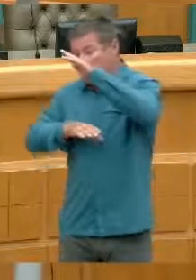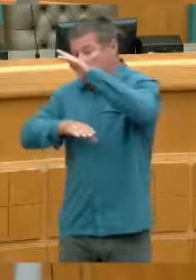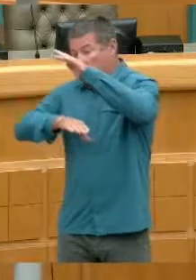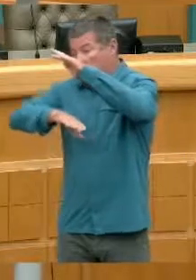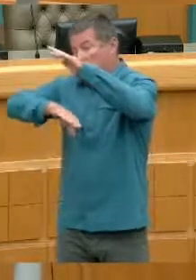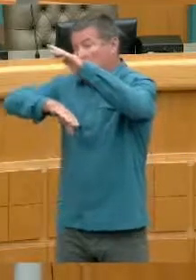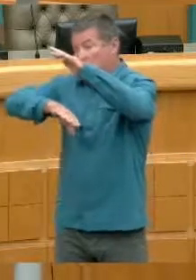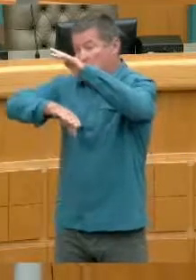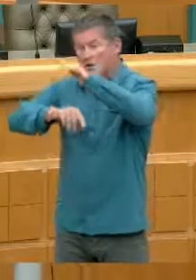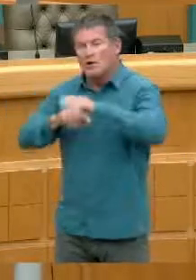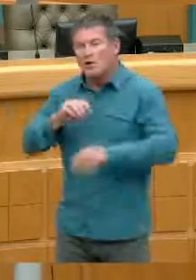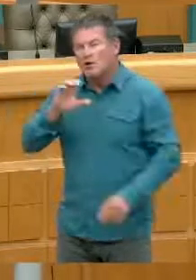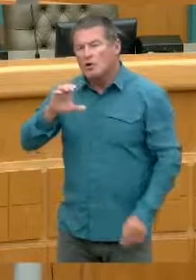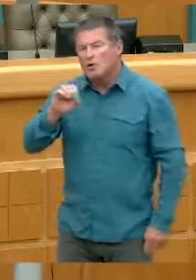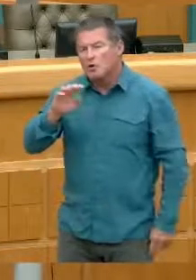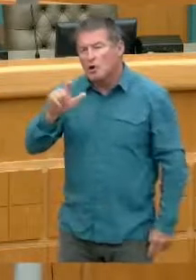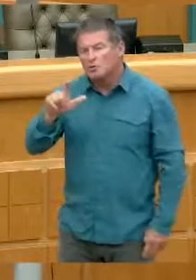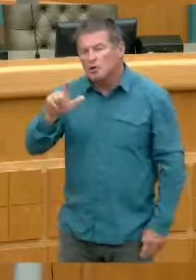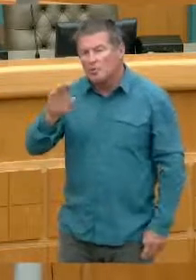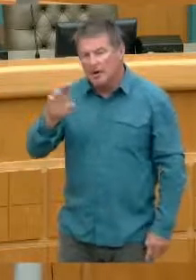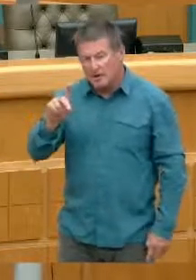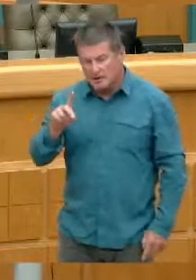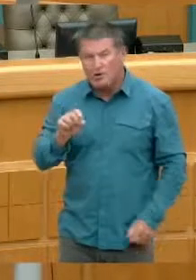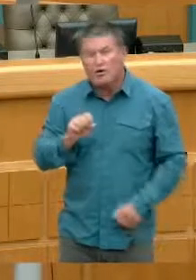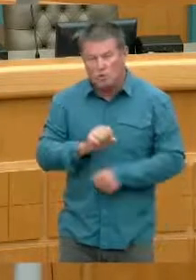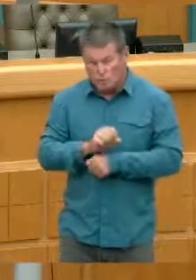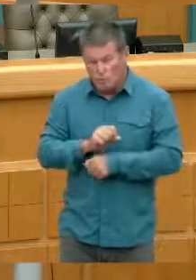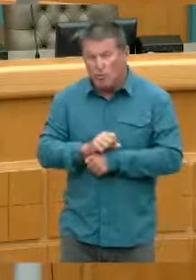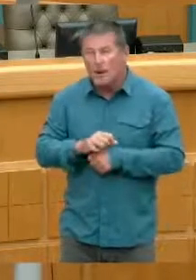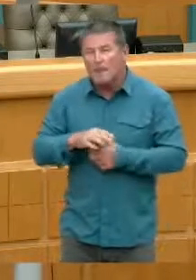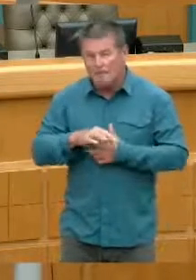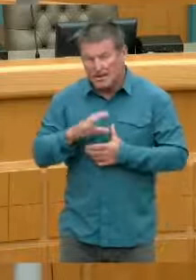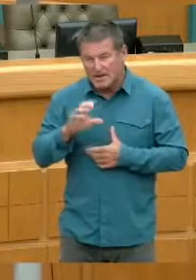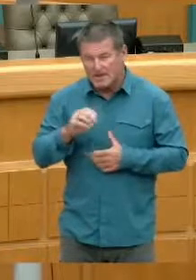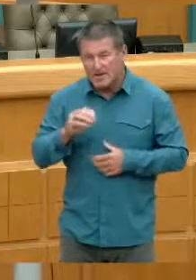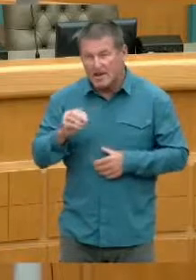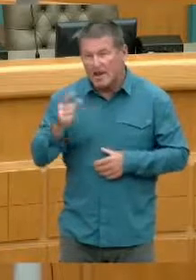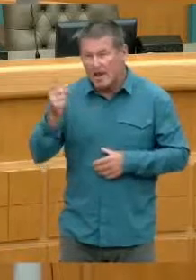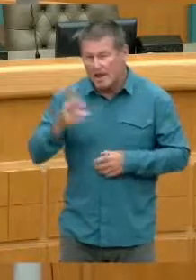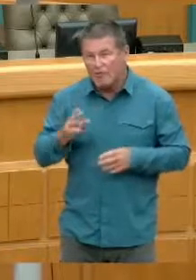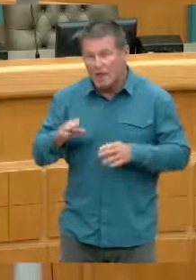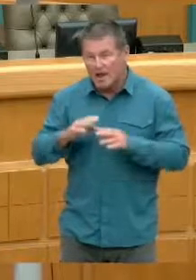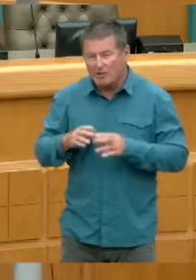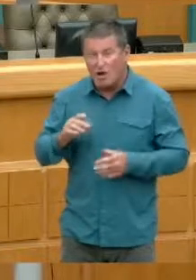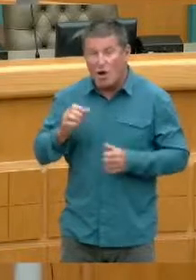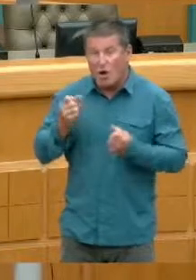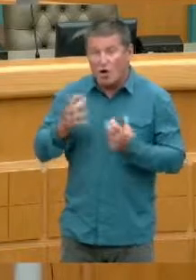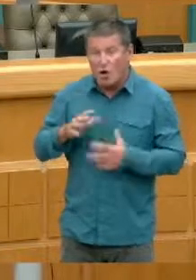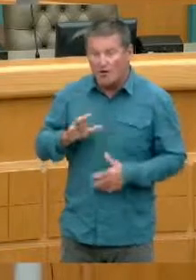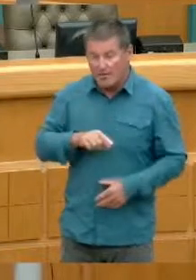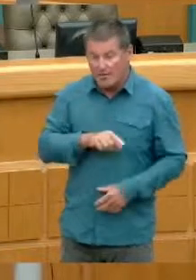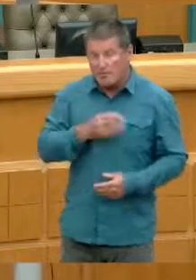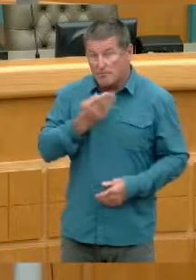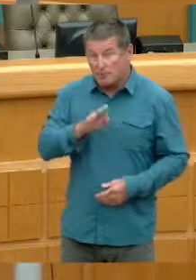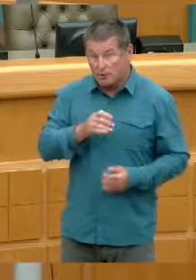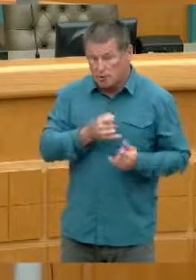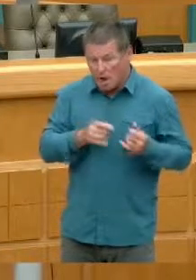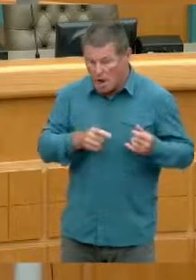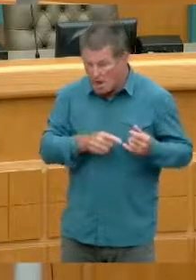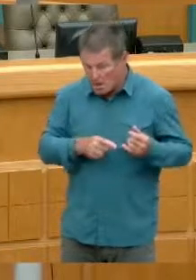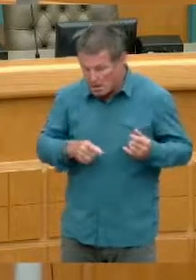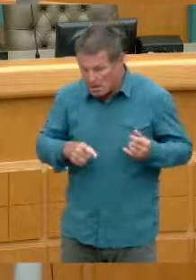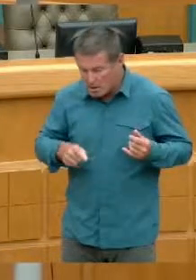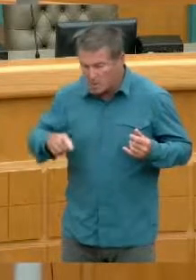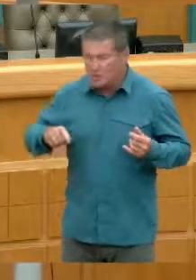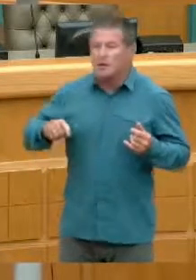Bend also, and some of those people working at the meatpacking plant and at the transitional housing were living in other parts